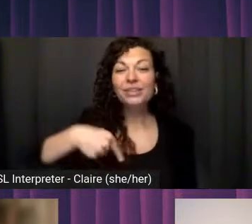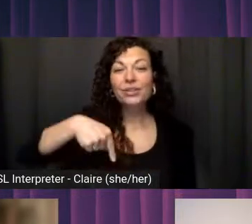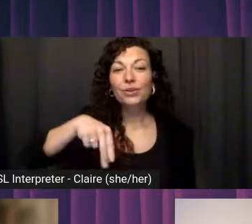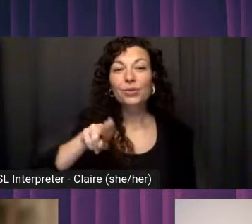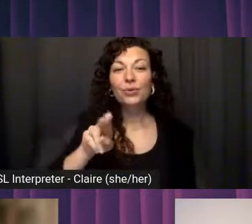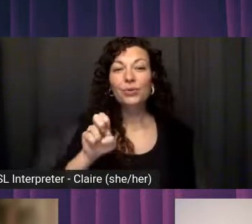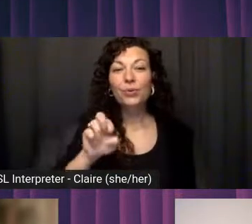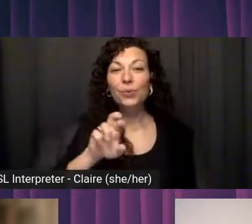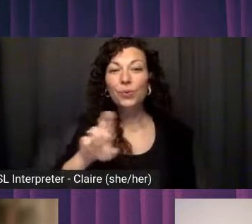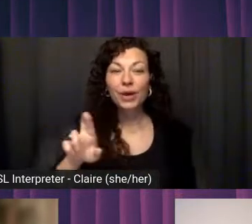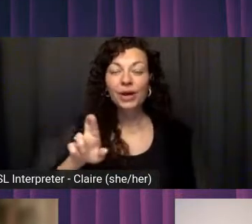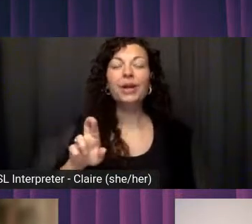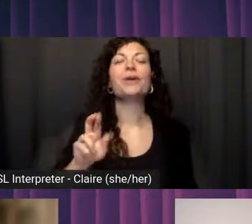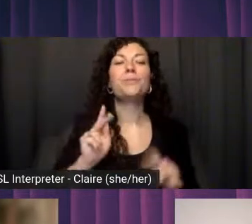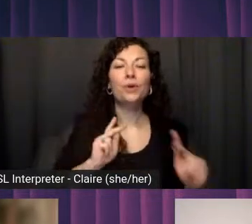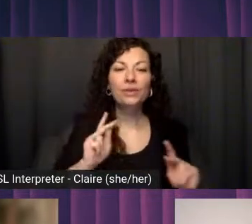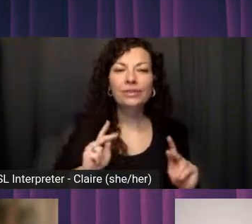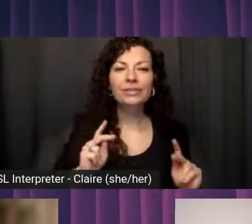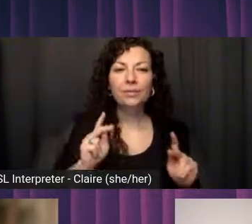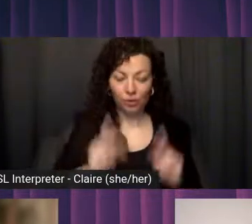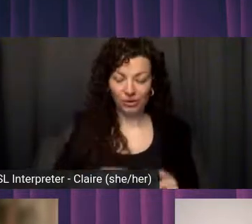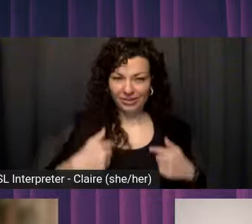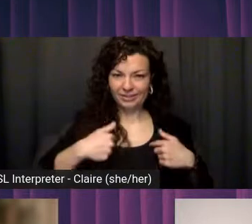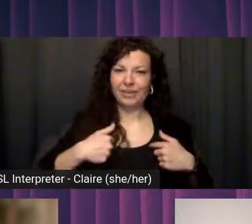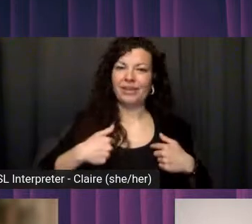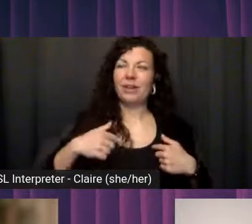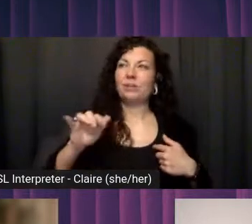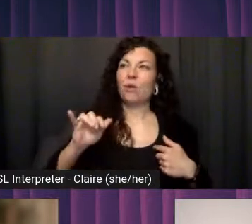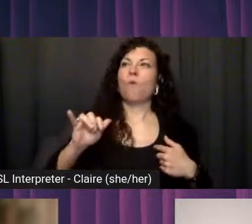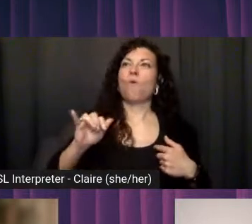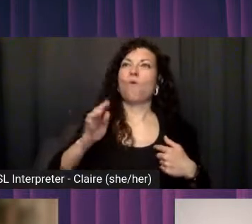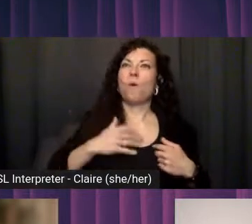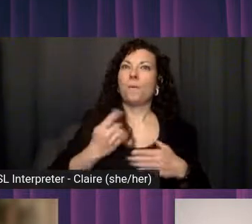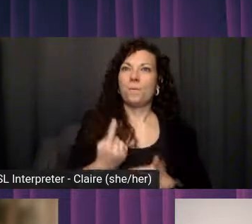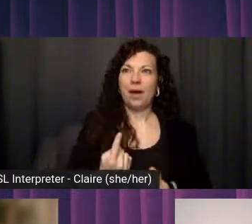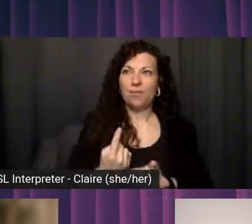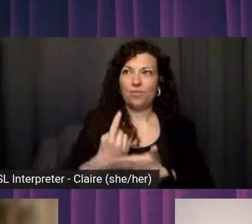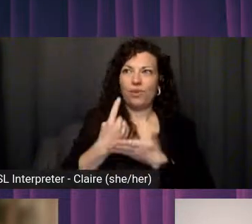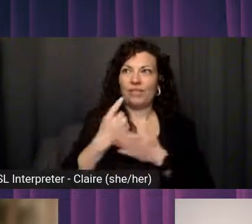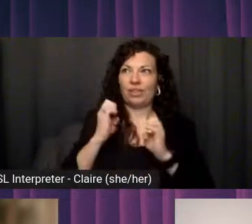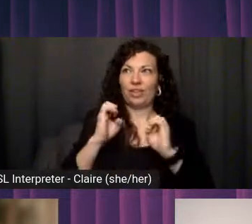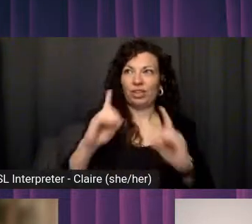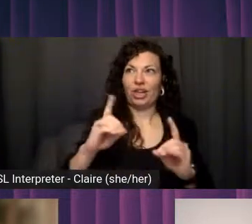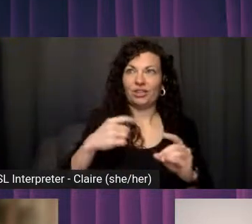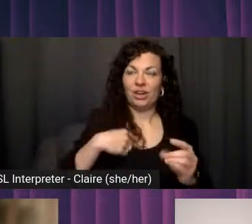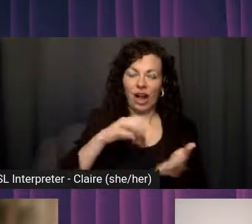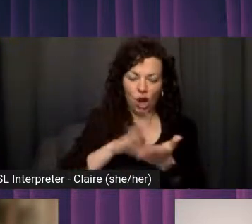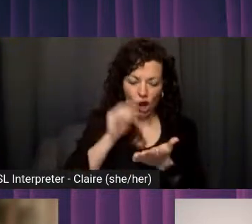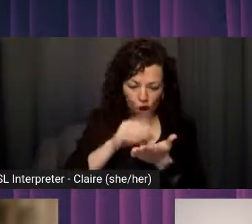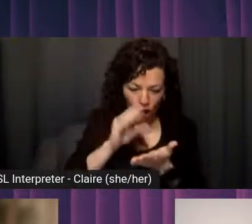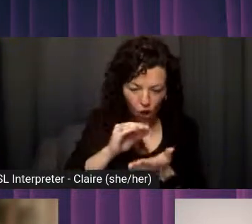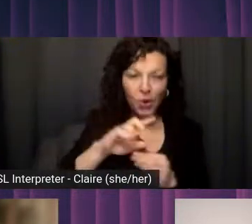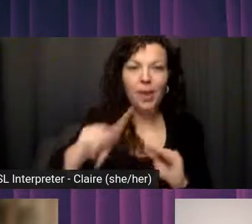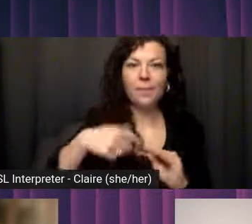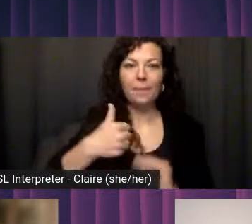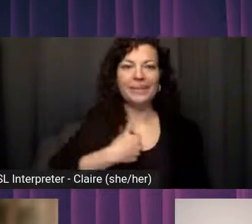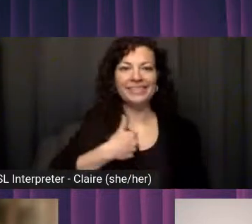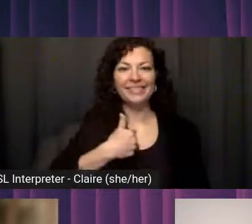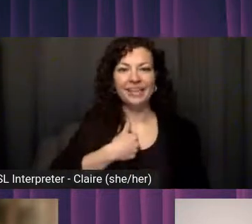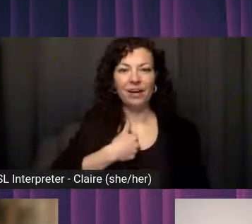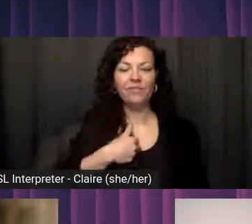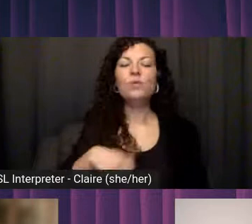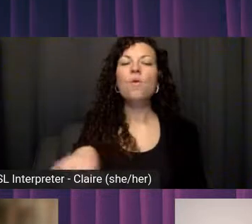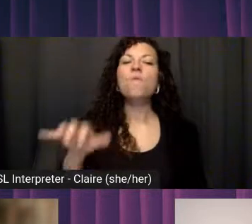doing using the privilege of my education to also learn about myself. I think through that work, I've